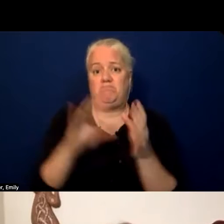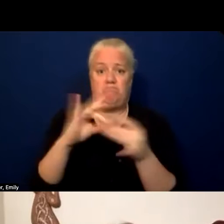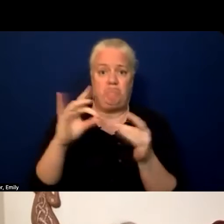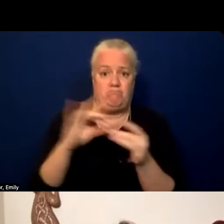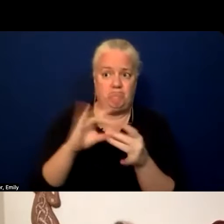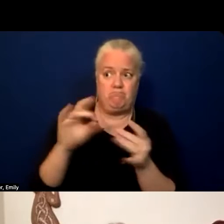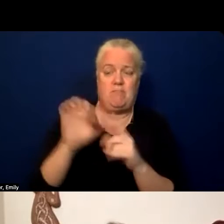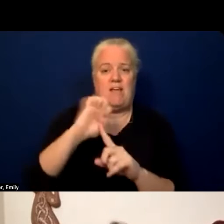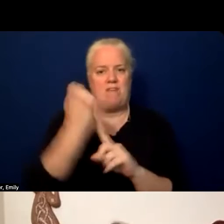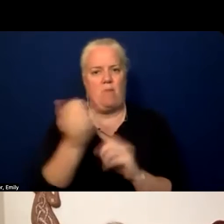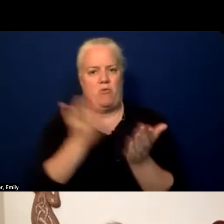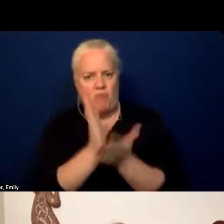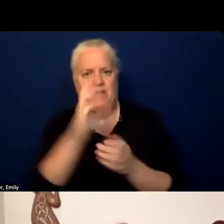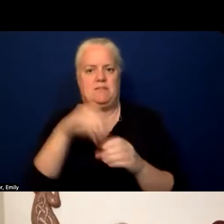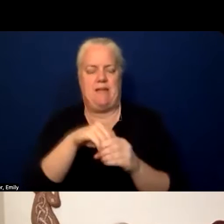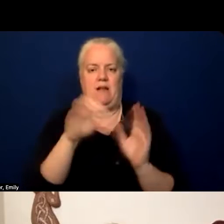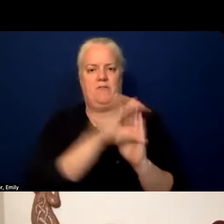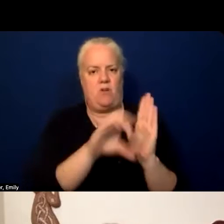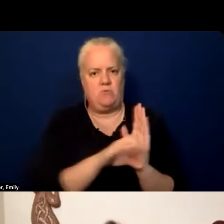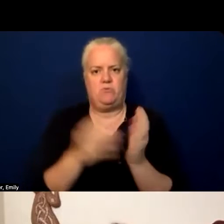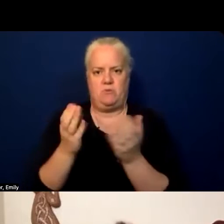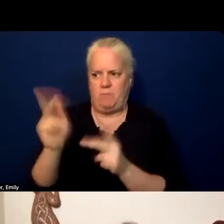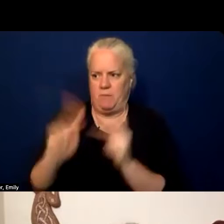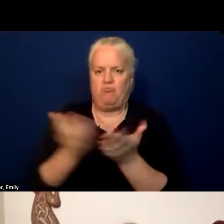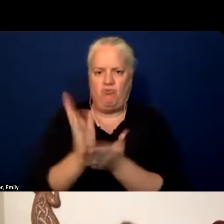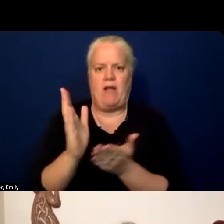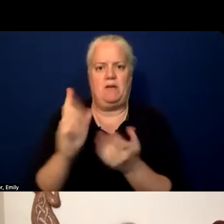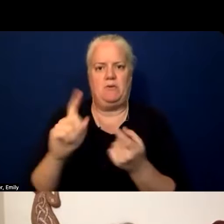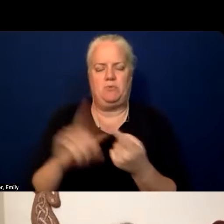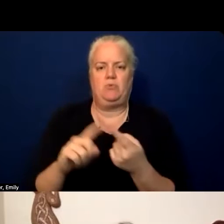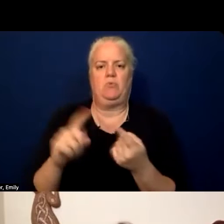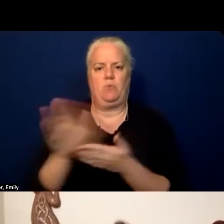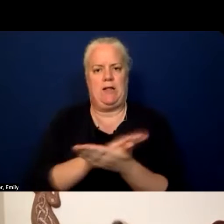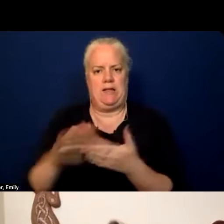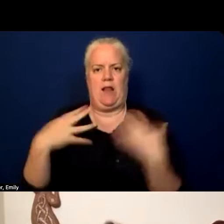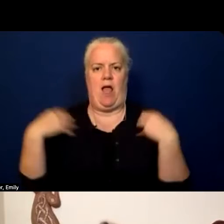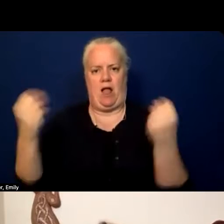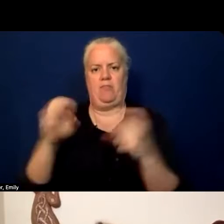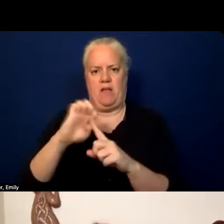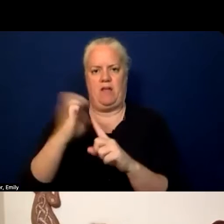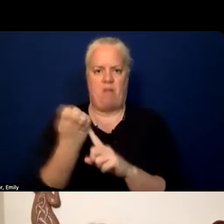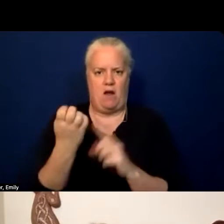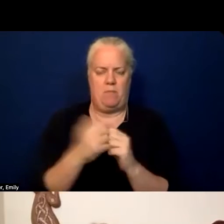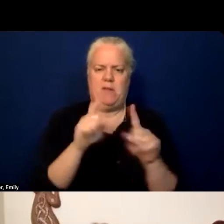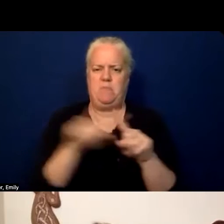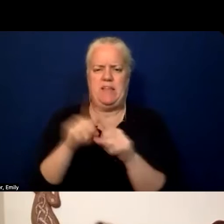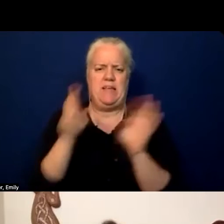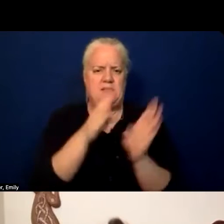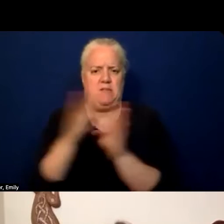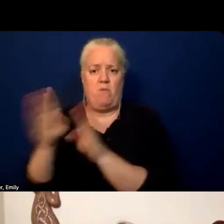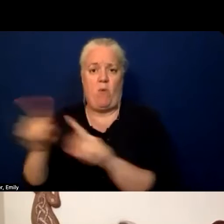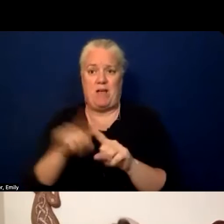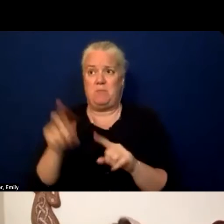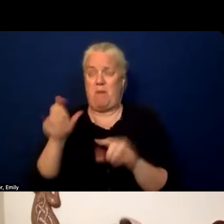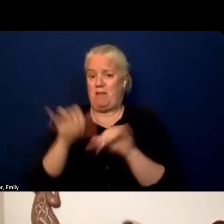of the people to a clean and healthy environment. They talk about it in one form or another. But a